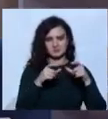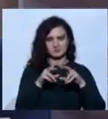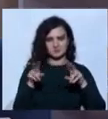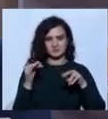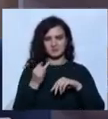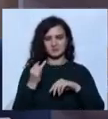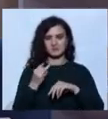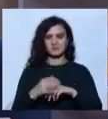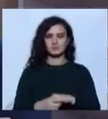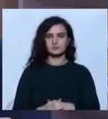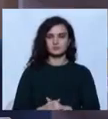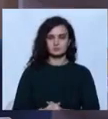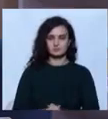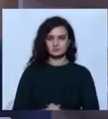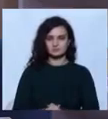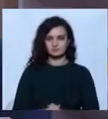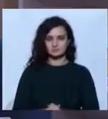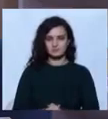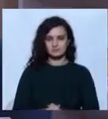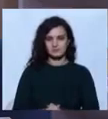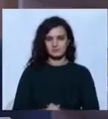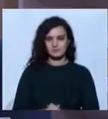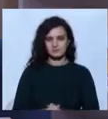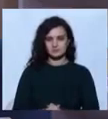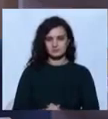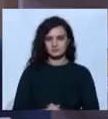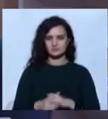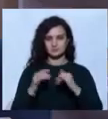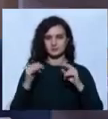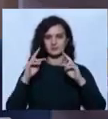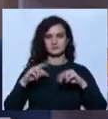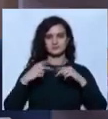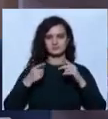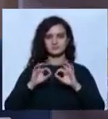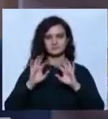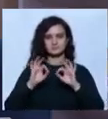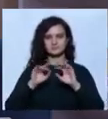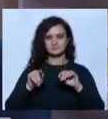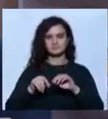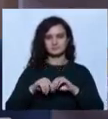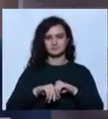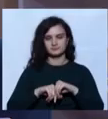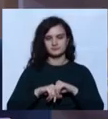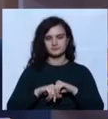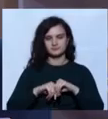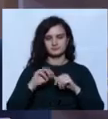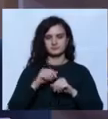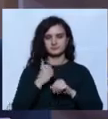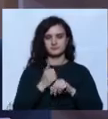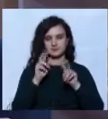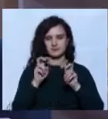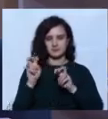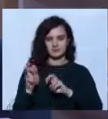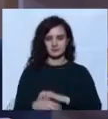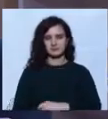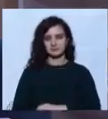pretty interesting. Now that brings us to our main